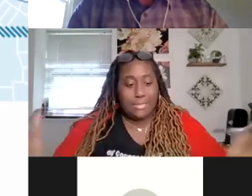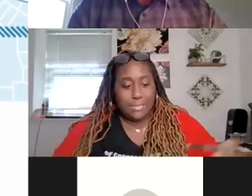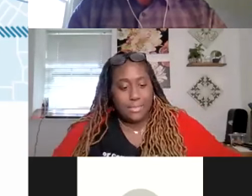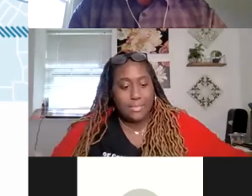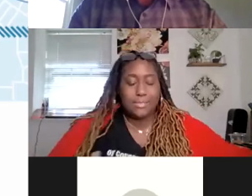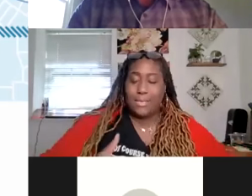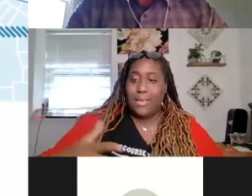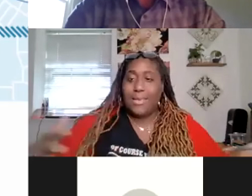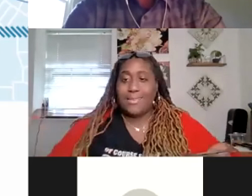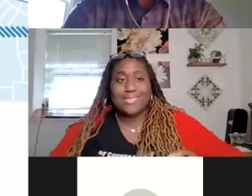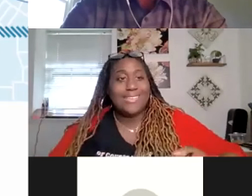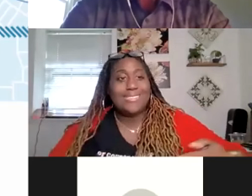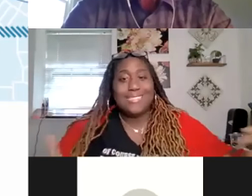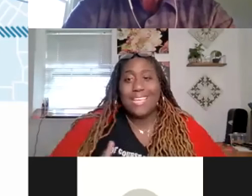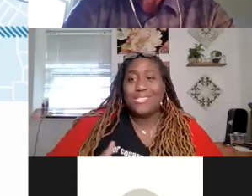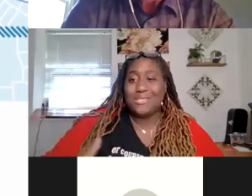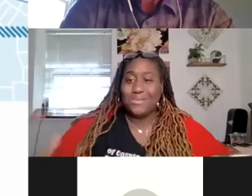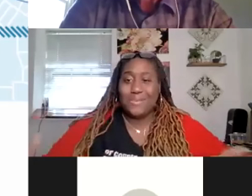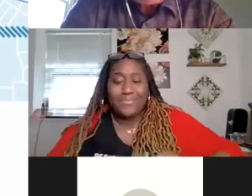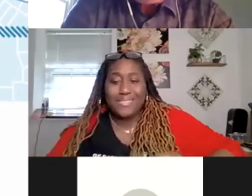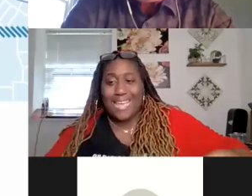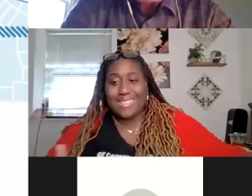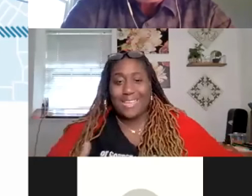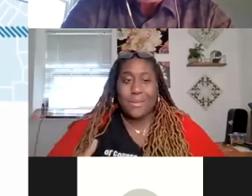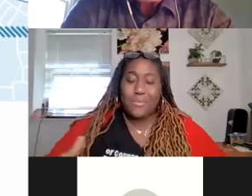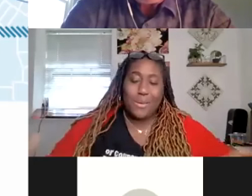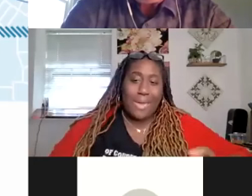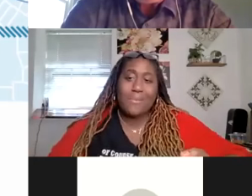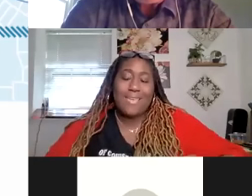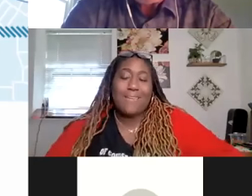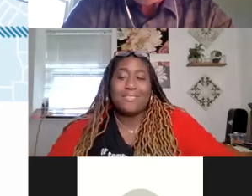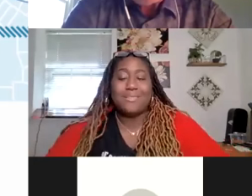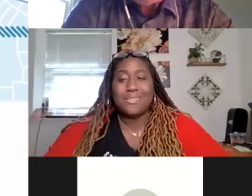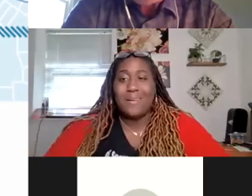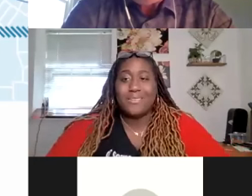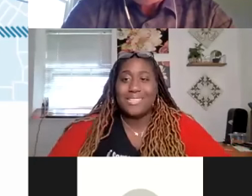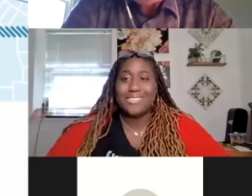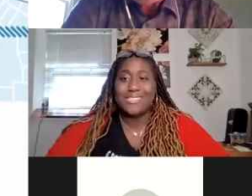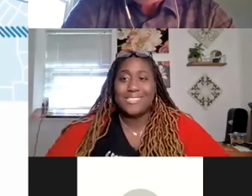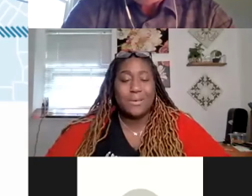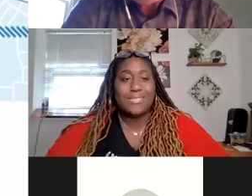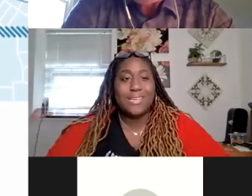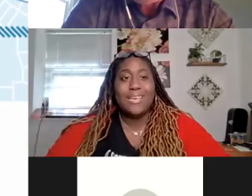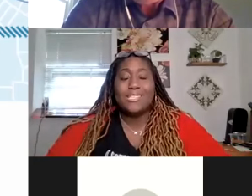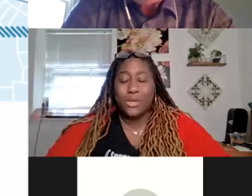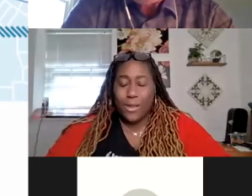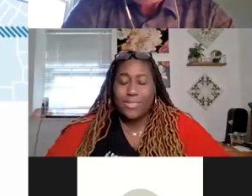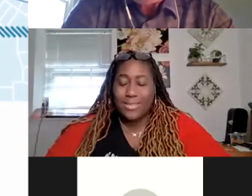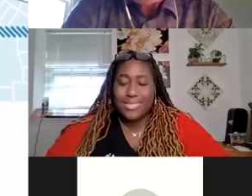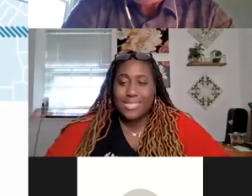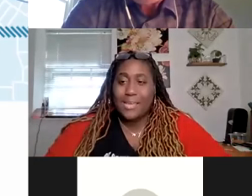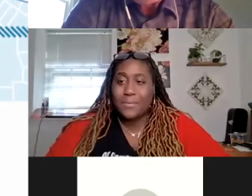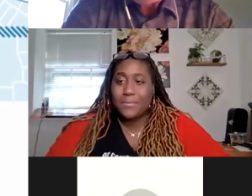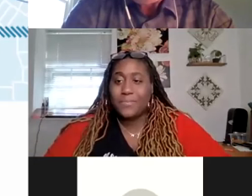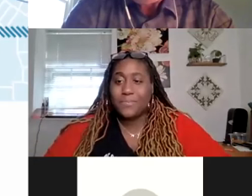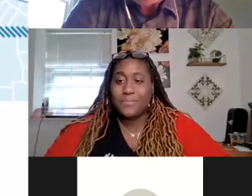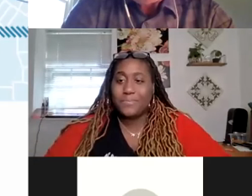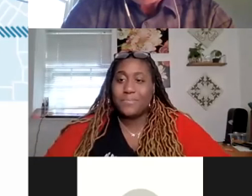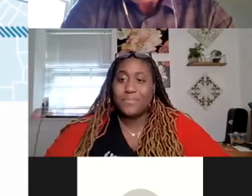rare. It's intentional. We have to get there and be okay with having those conversations. So it's a great thing to